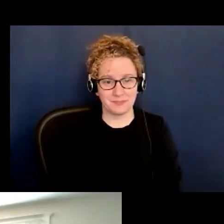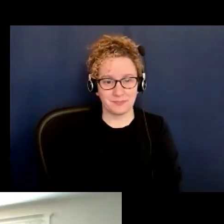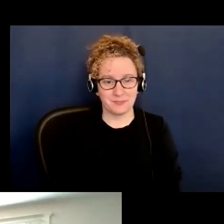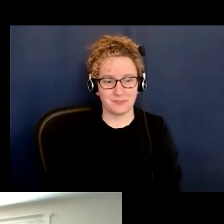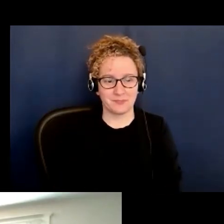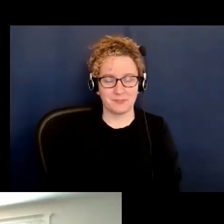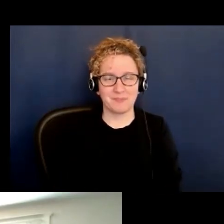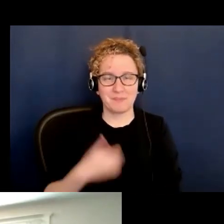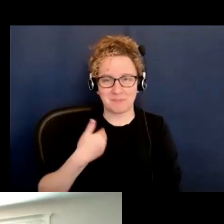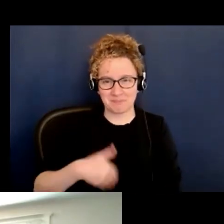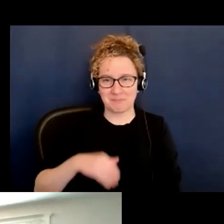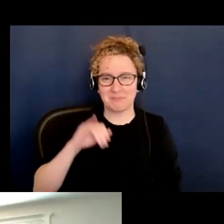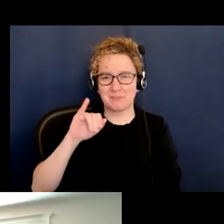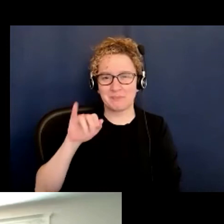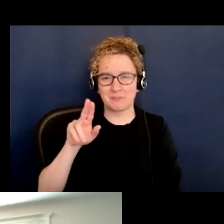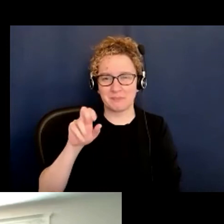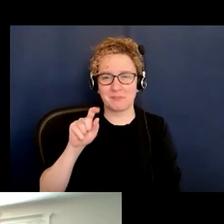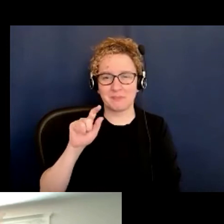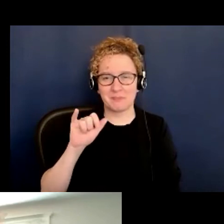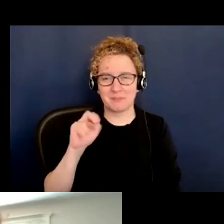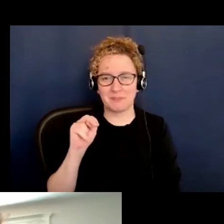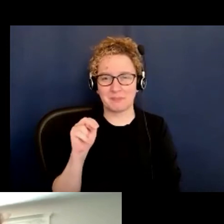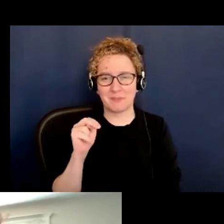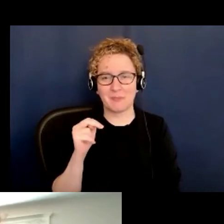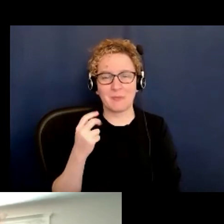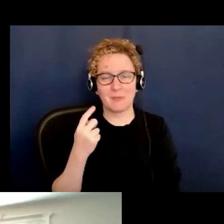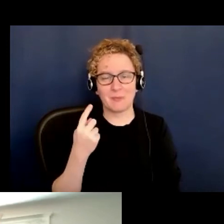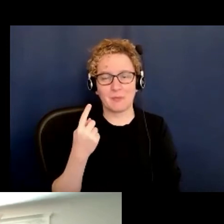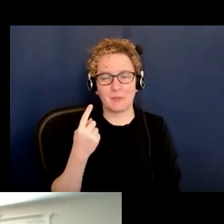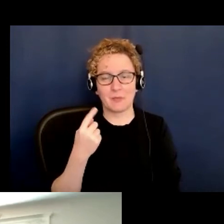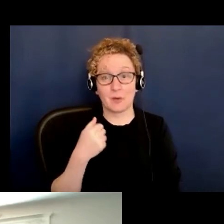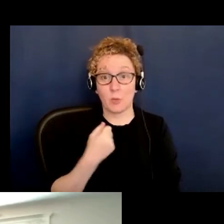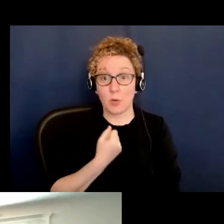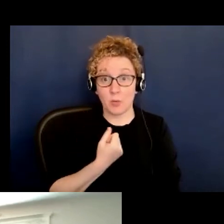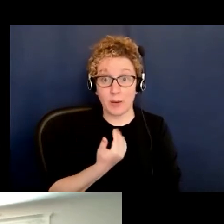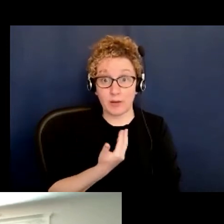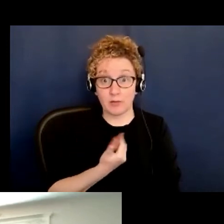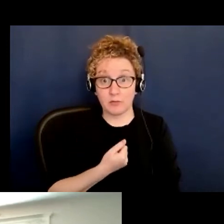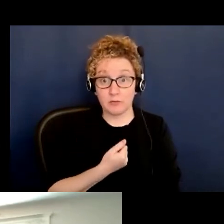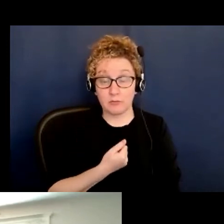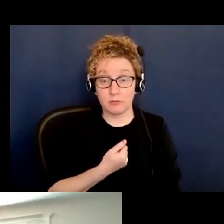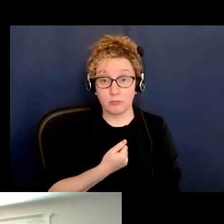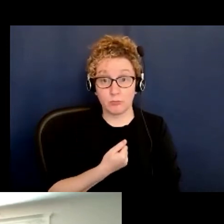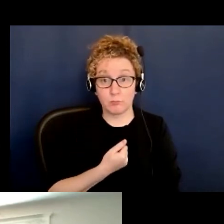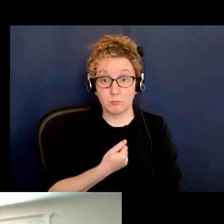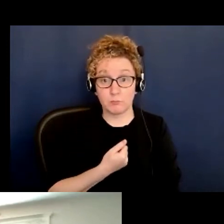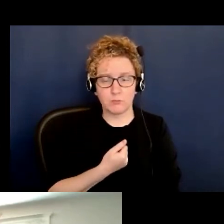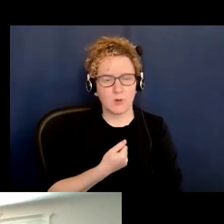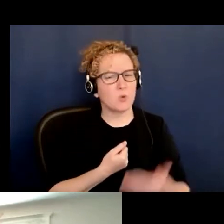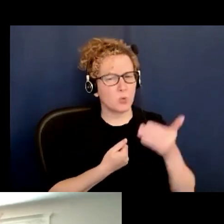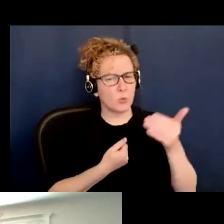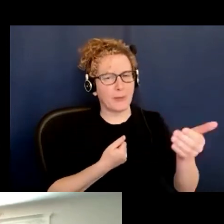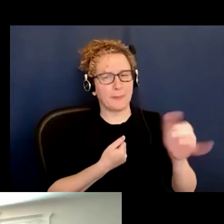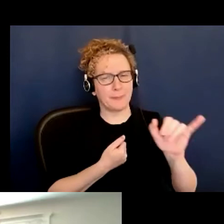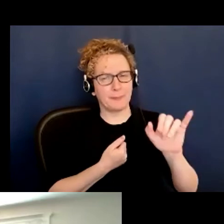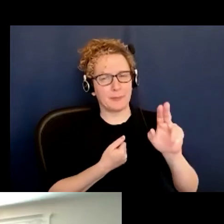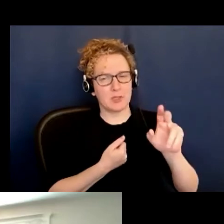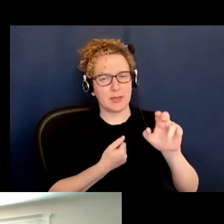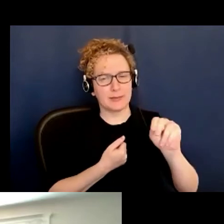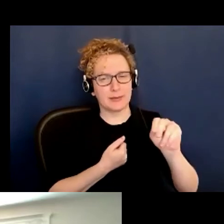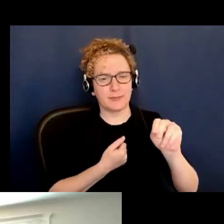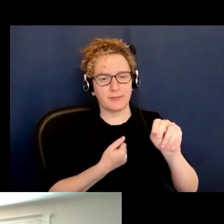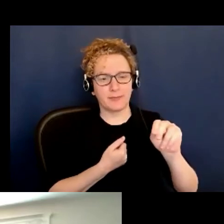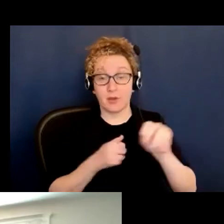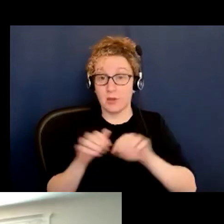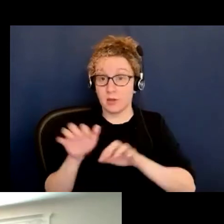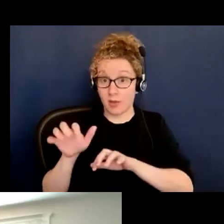This is Justin. One of the things I would, should we wait? Go ahead, Justin.